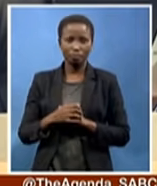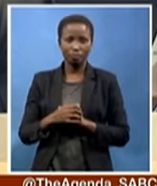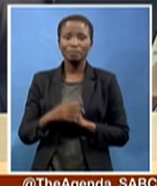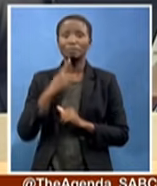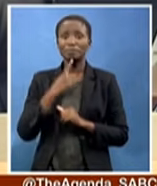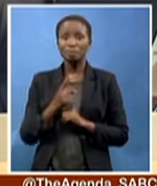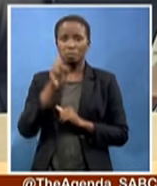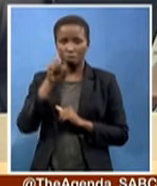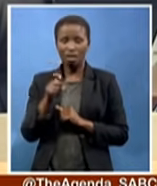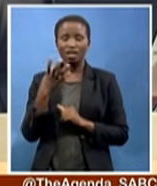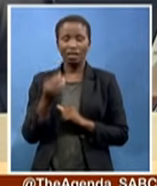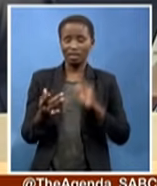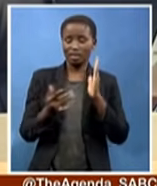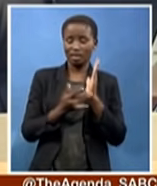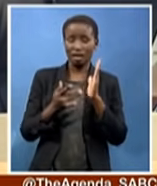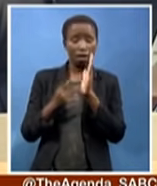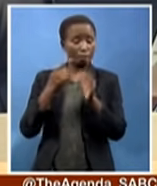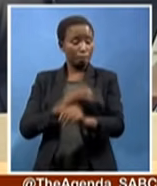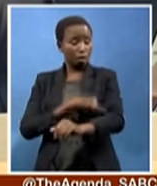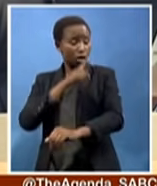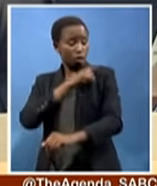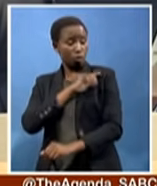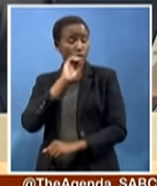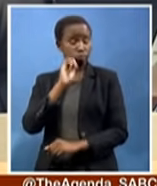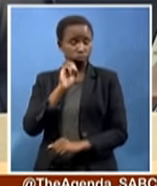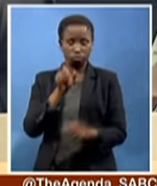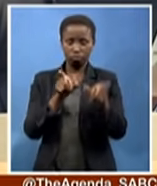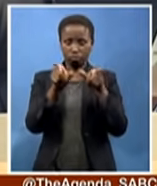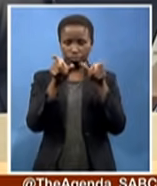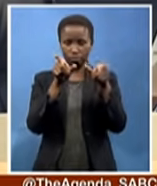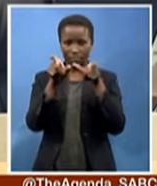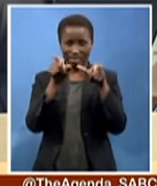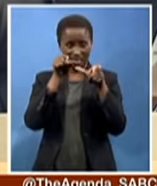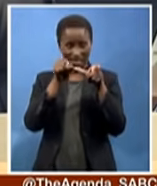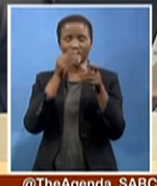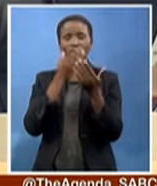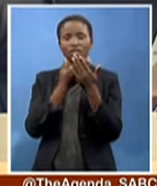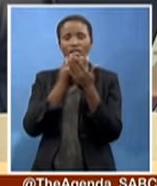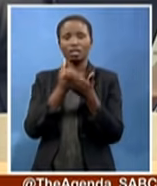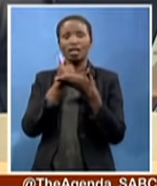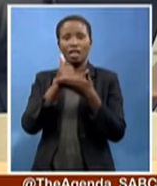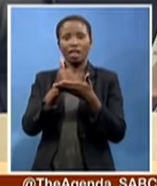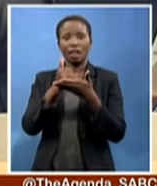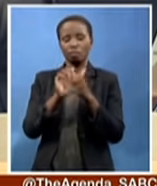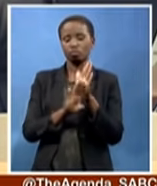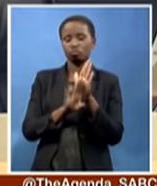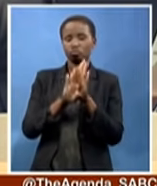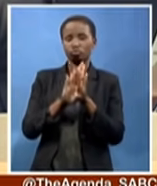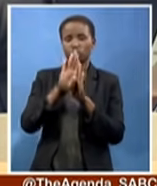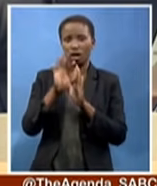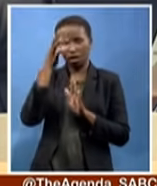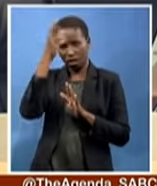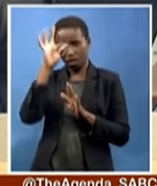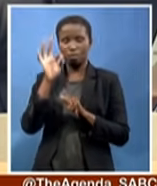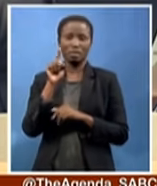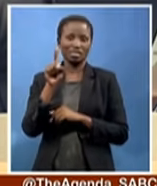which survives changes of government, and they need protection against being used